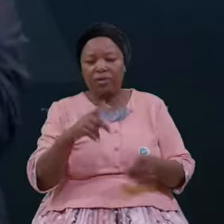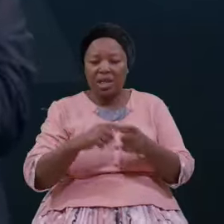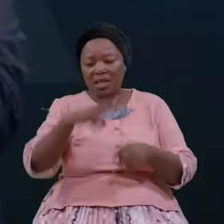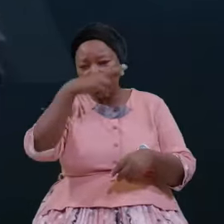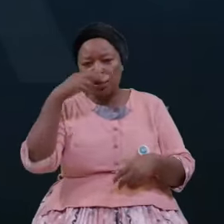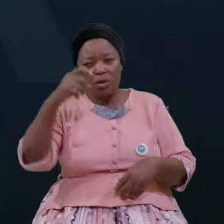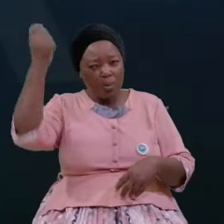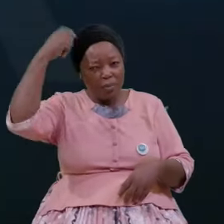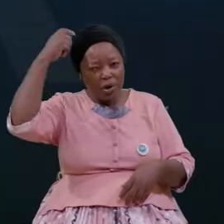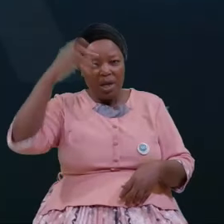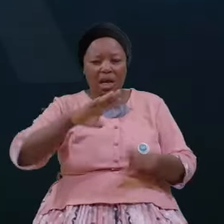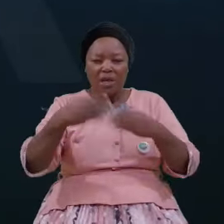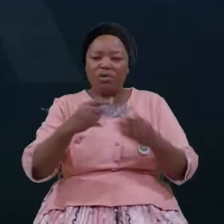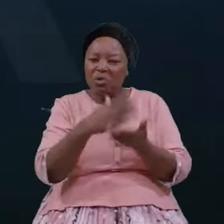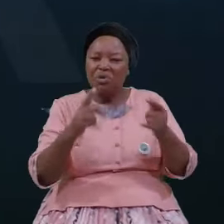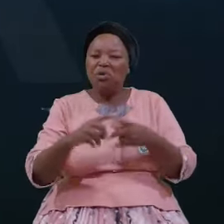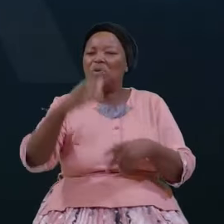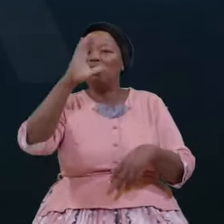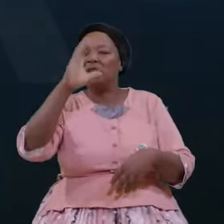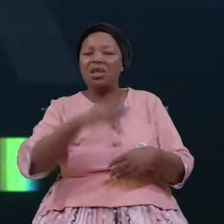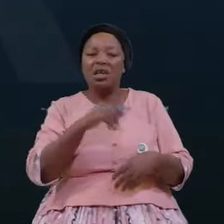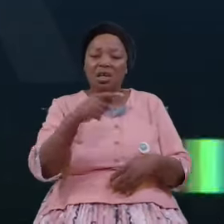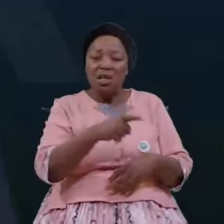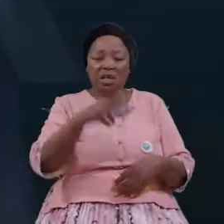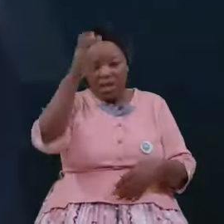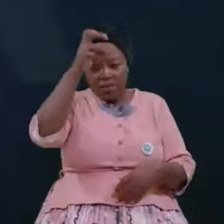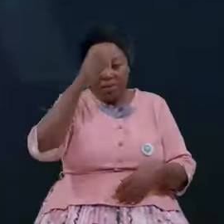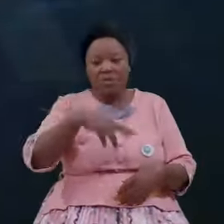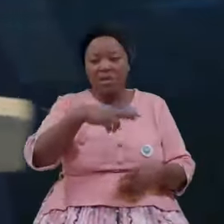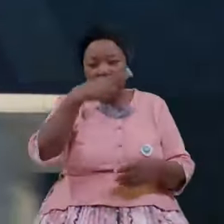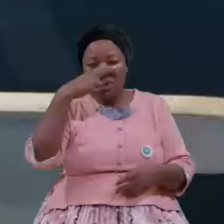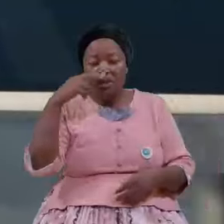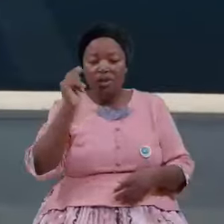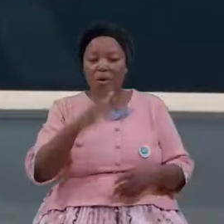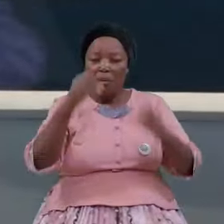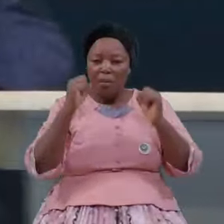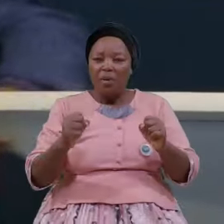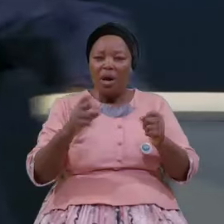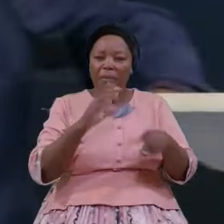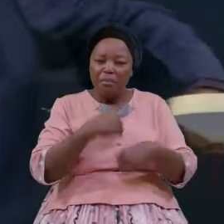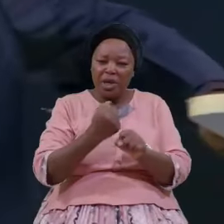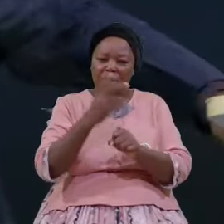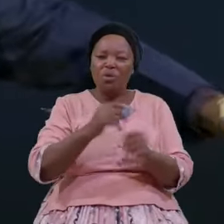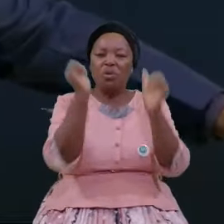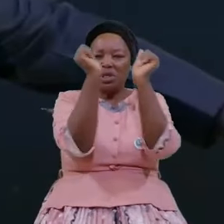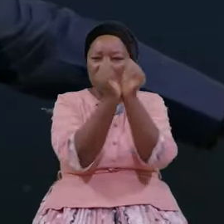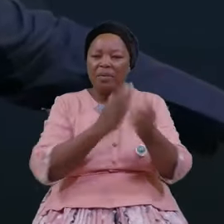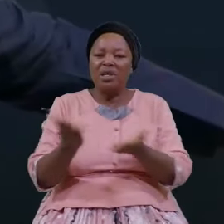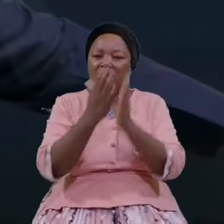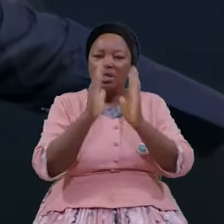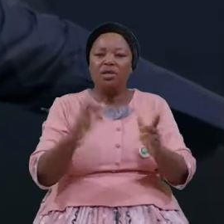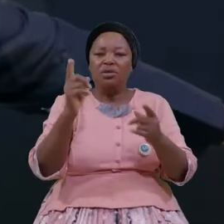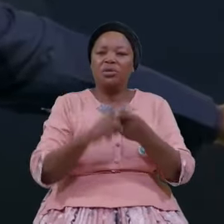He steals your power by giving you, making you a slave to sin, a slave